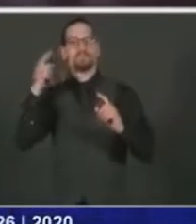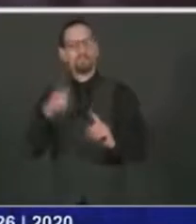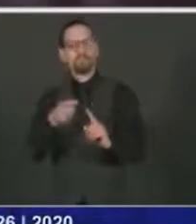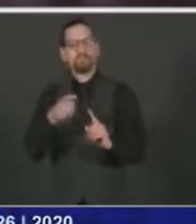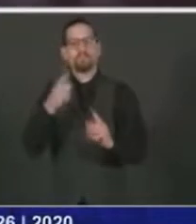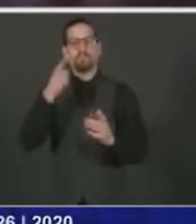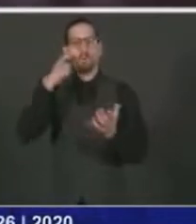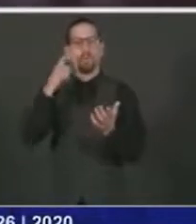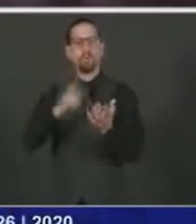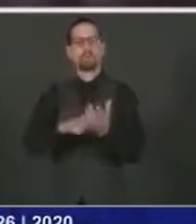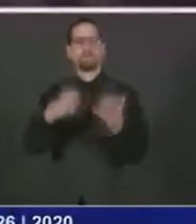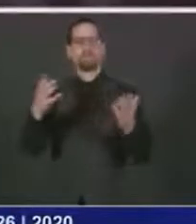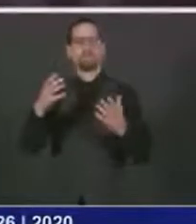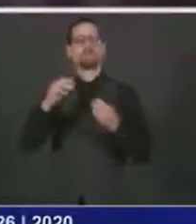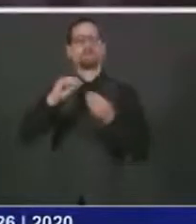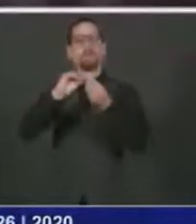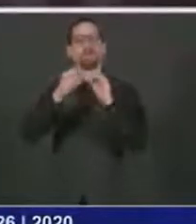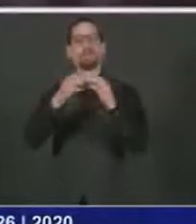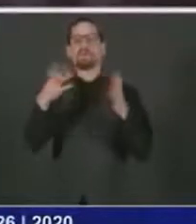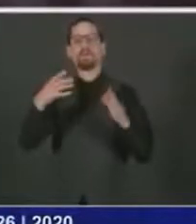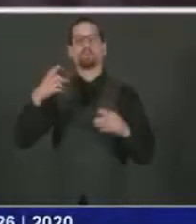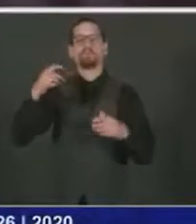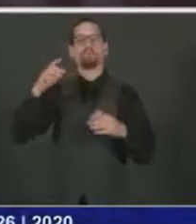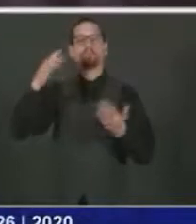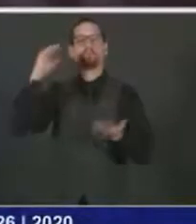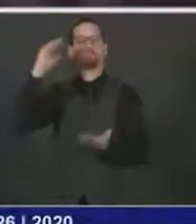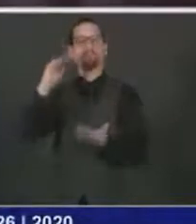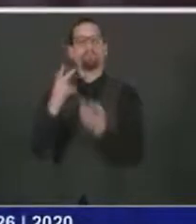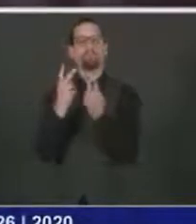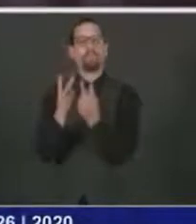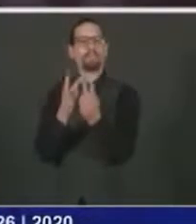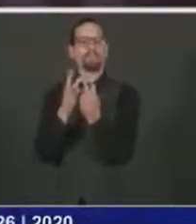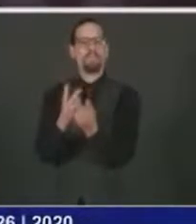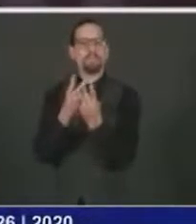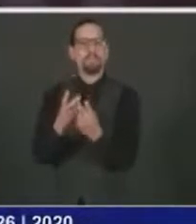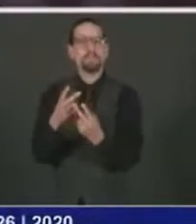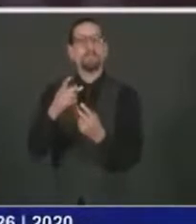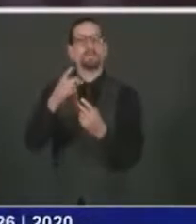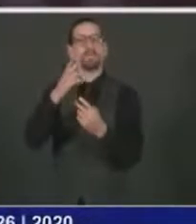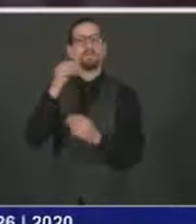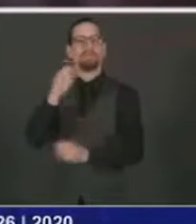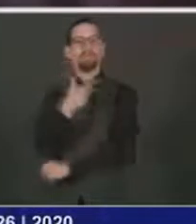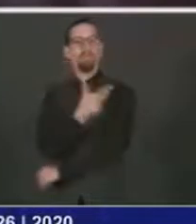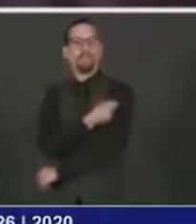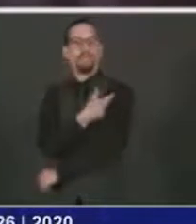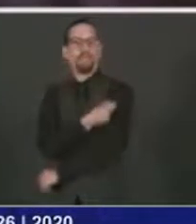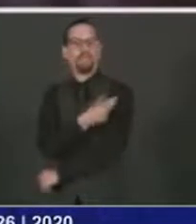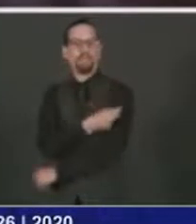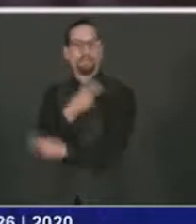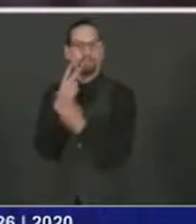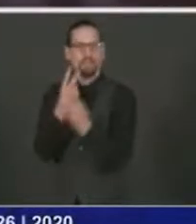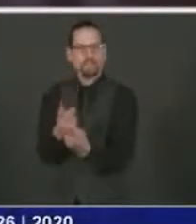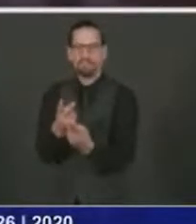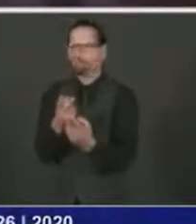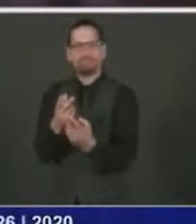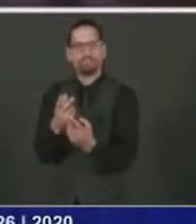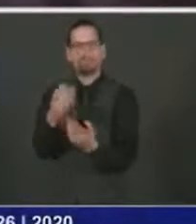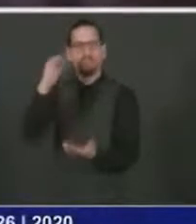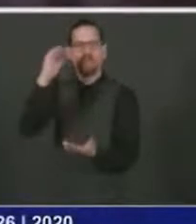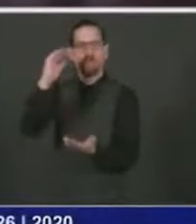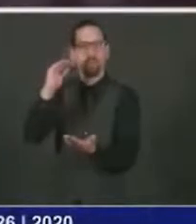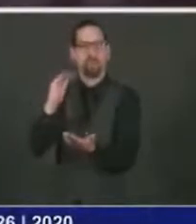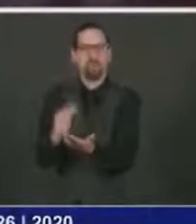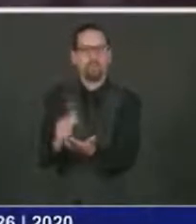childhood immunizations that we have seen, and childhood well visits, baby well visits and child well